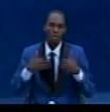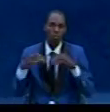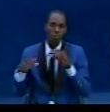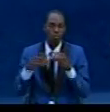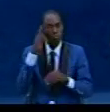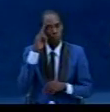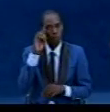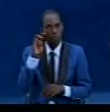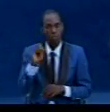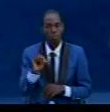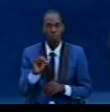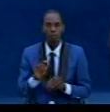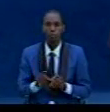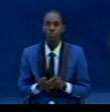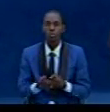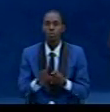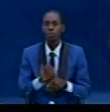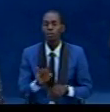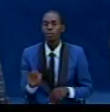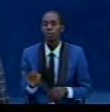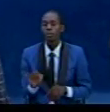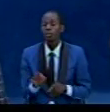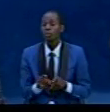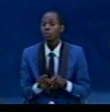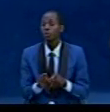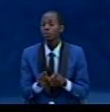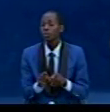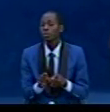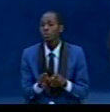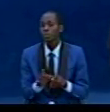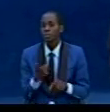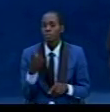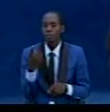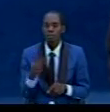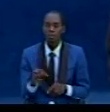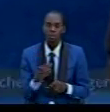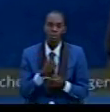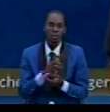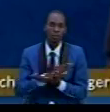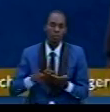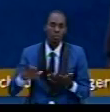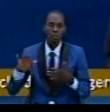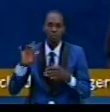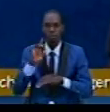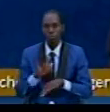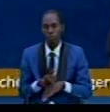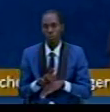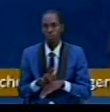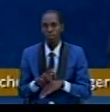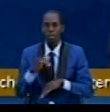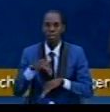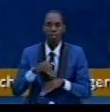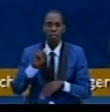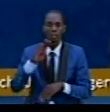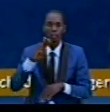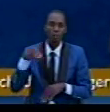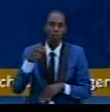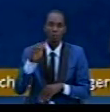during the divine touch at Abuja.